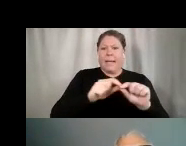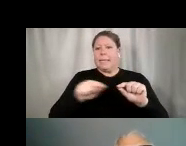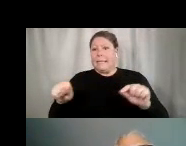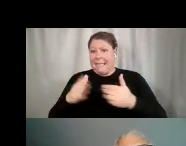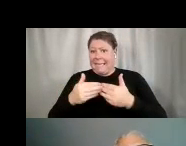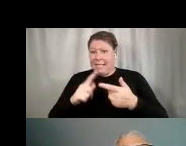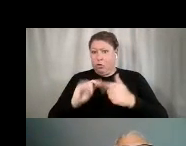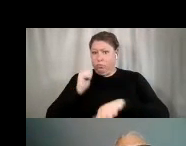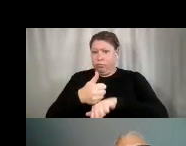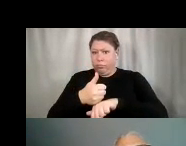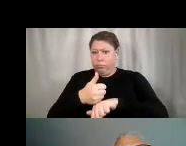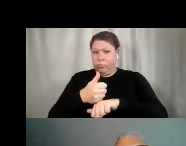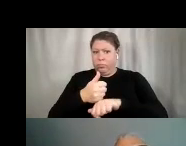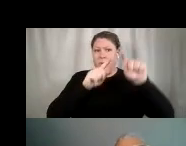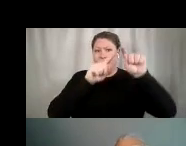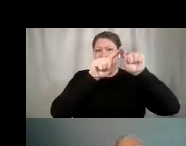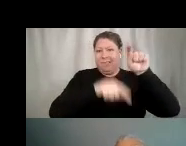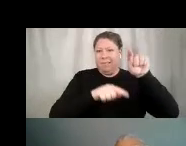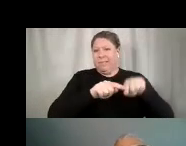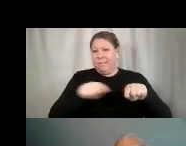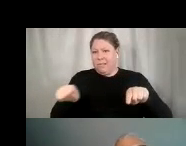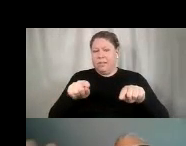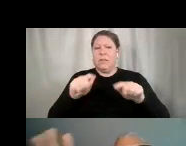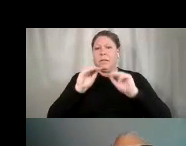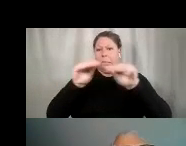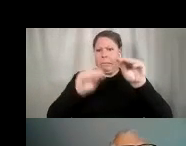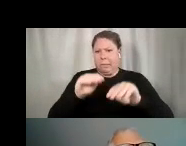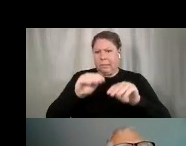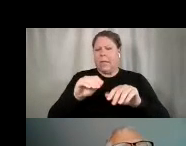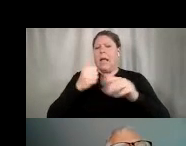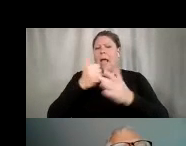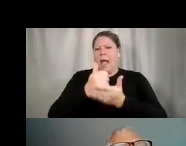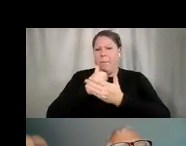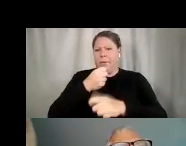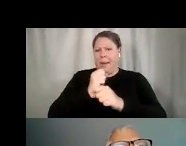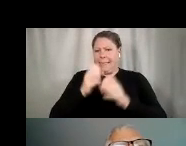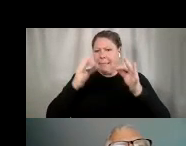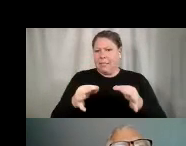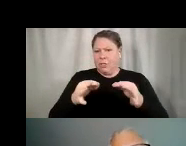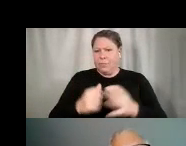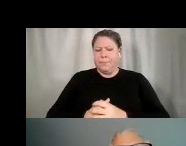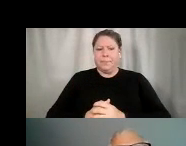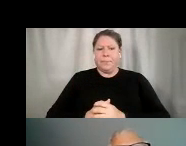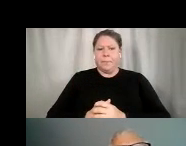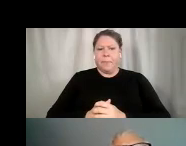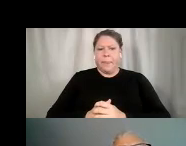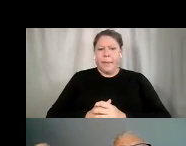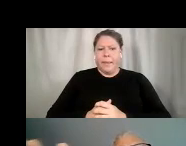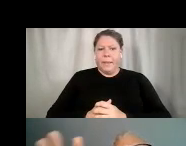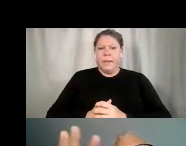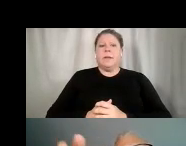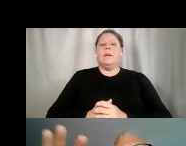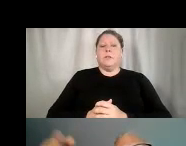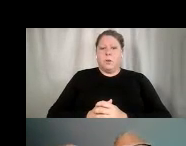to get to that one decision. Now we're going to start trying to figure out how to actually decide on which one to do.